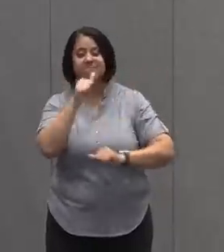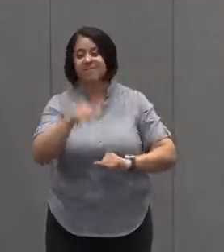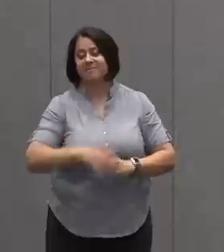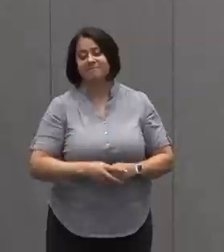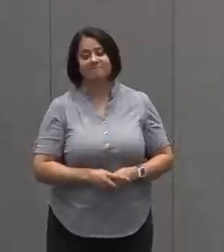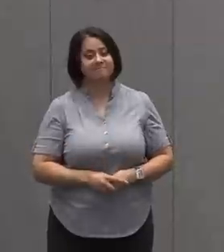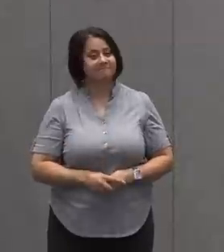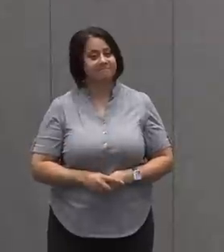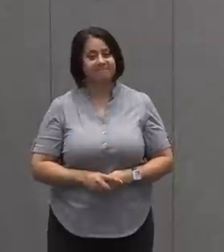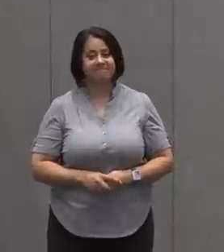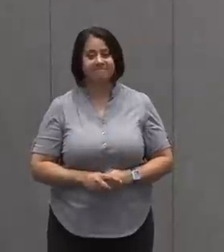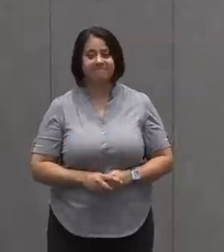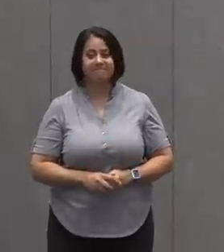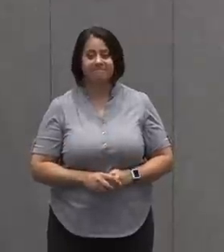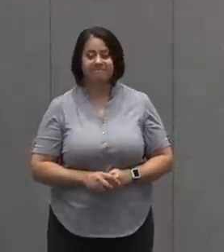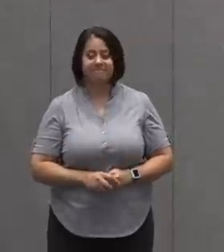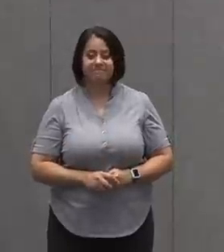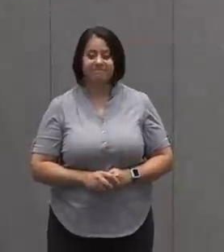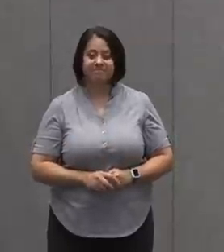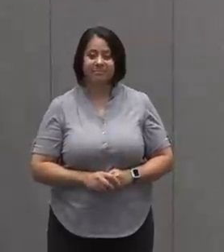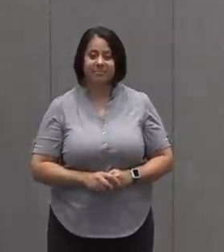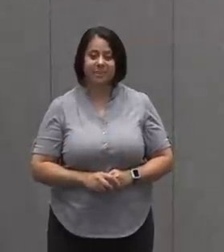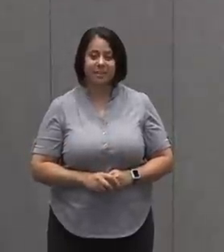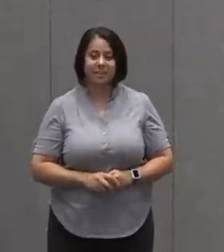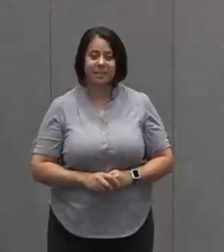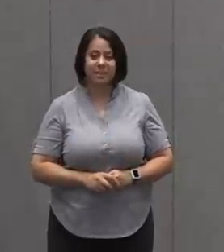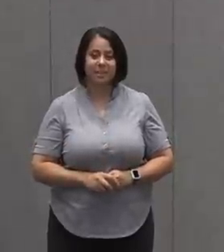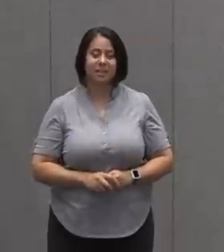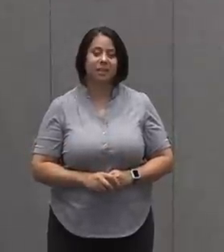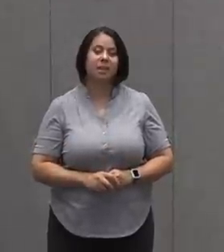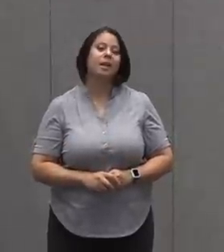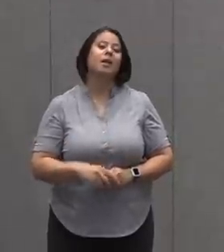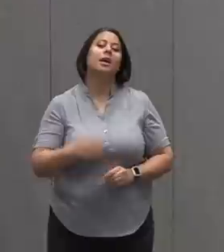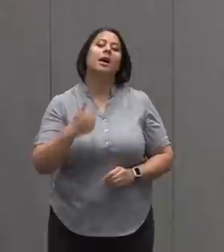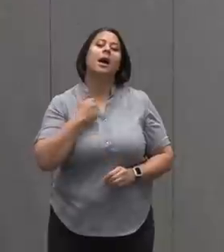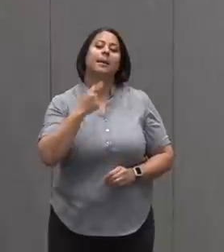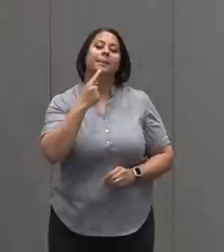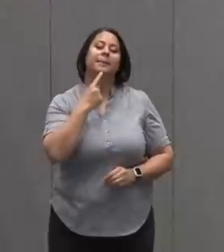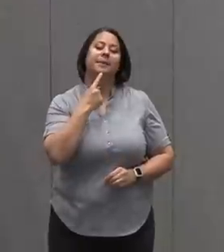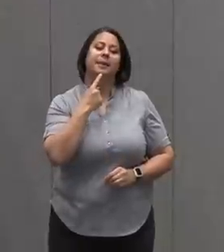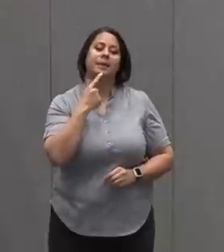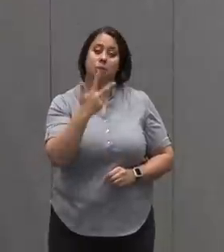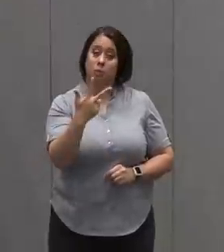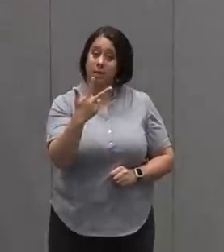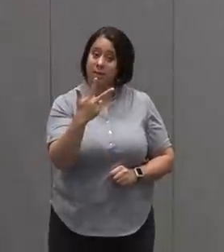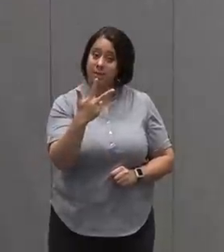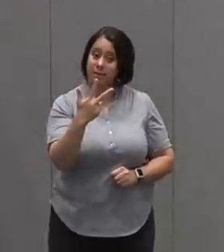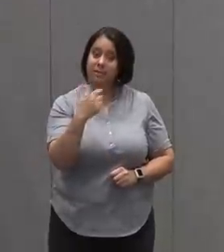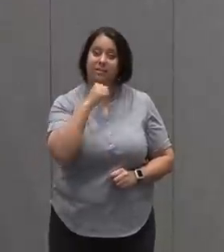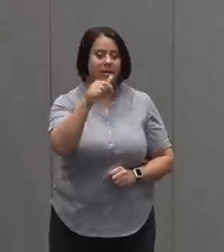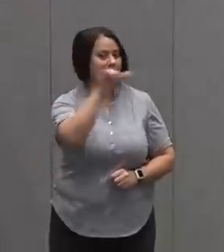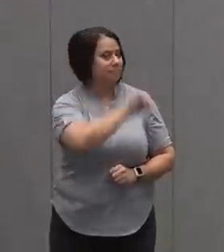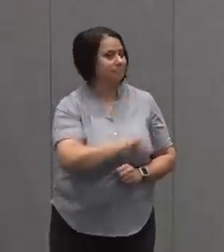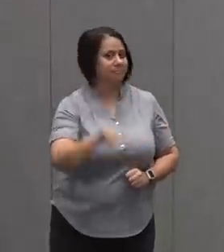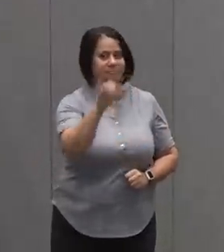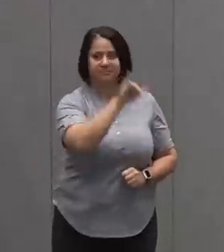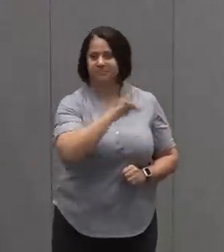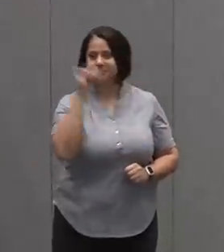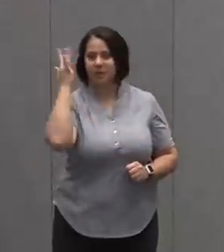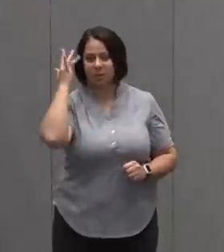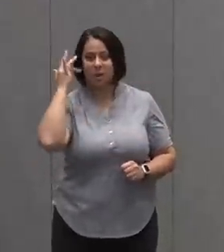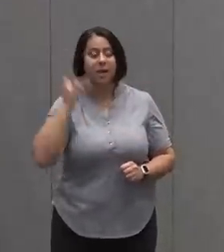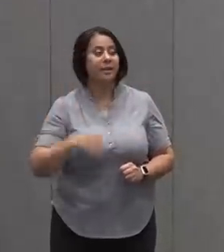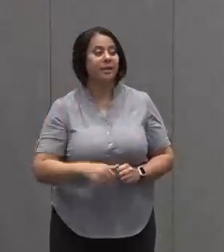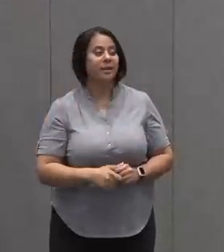All right. I'm going to say the 3 doesn't belong because this looks